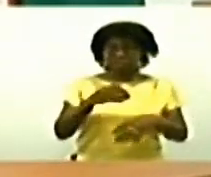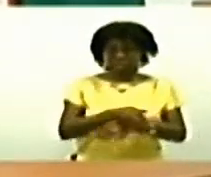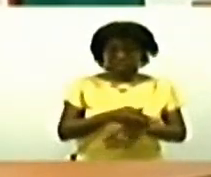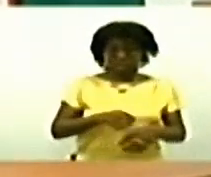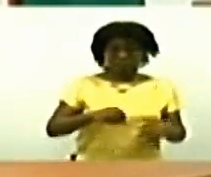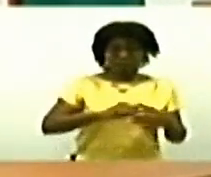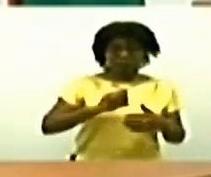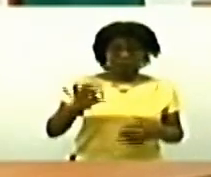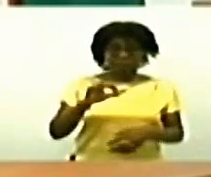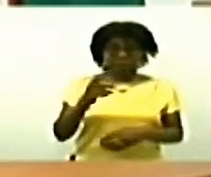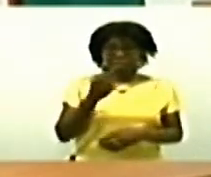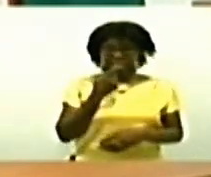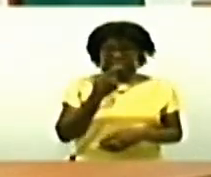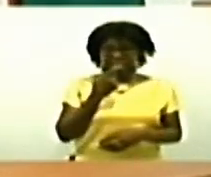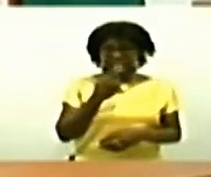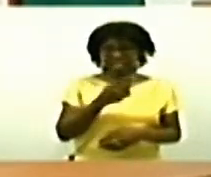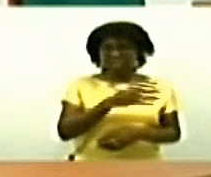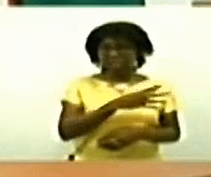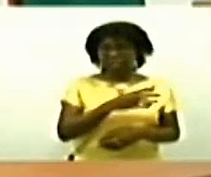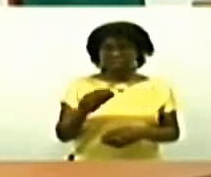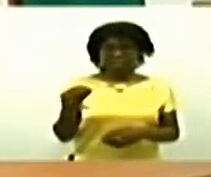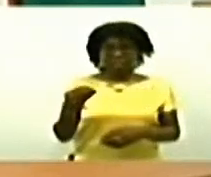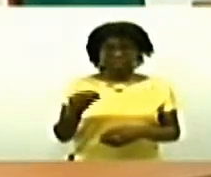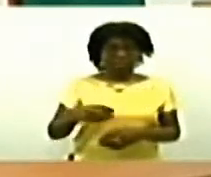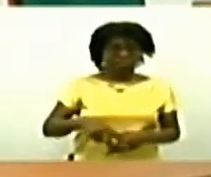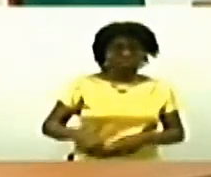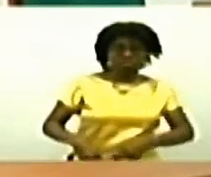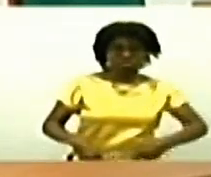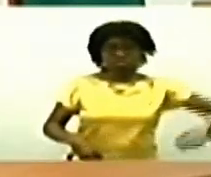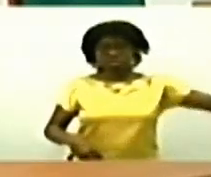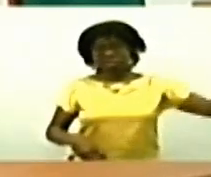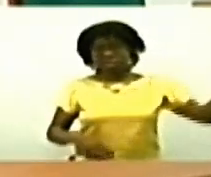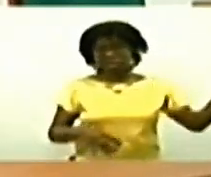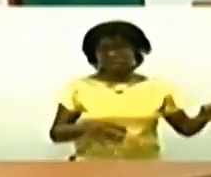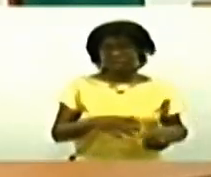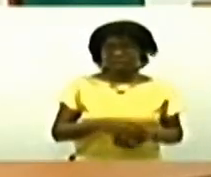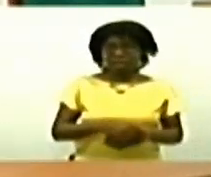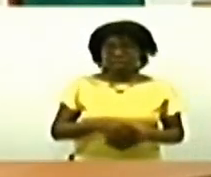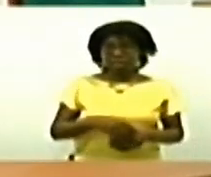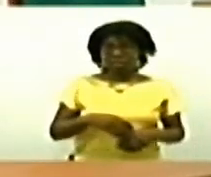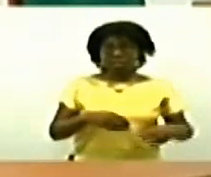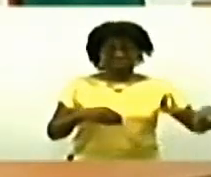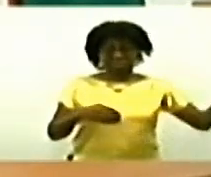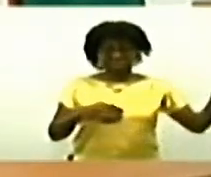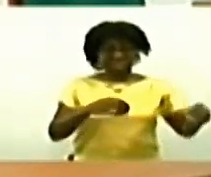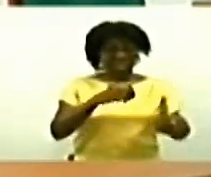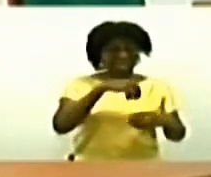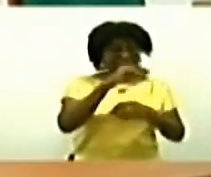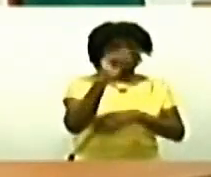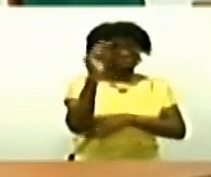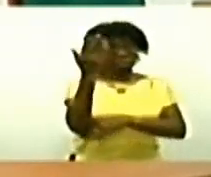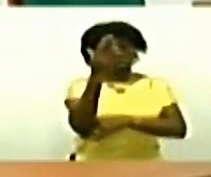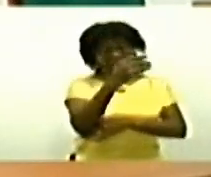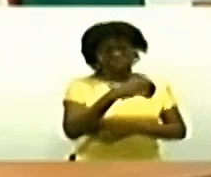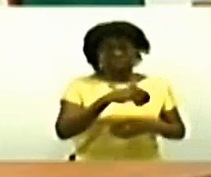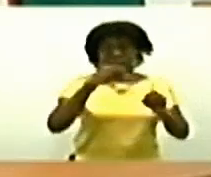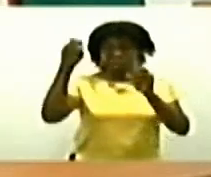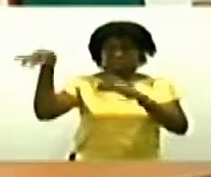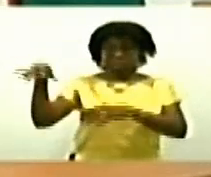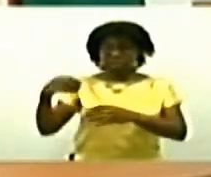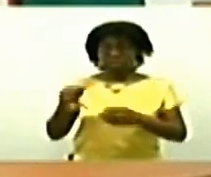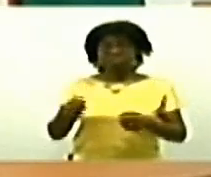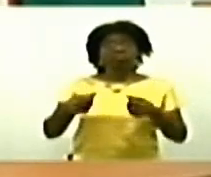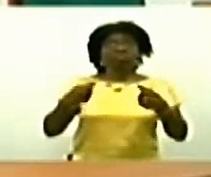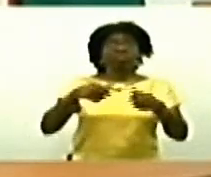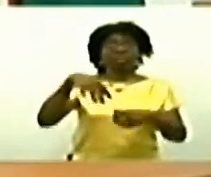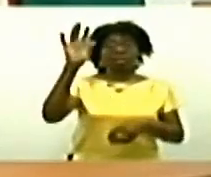off. He pelt the clamp somewhere to the bush, put his saw in the back of his truck, drove